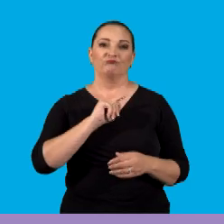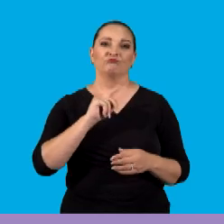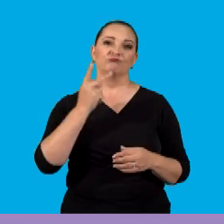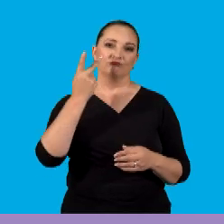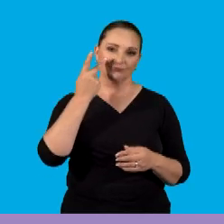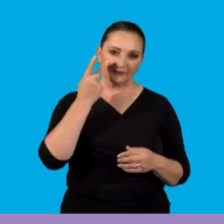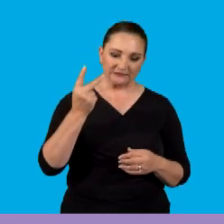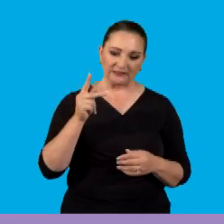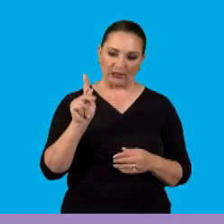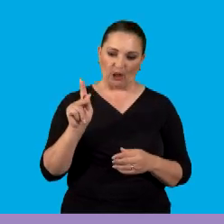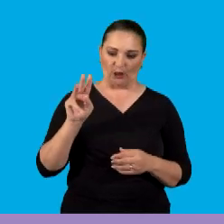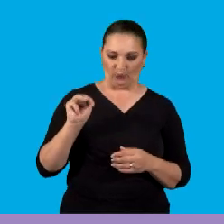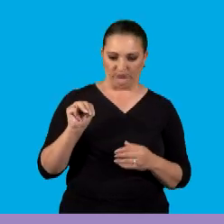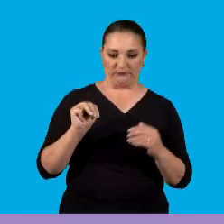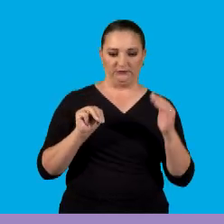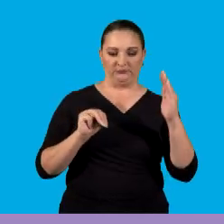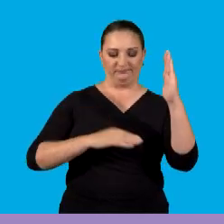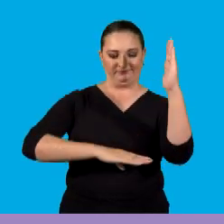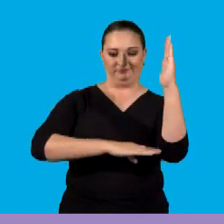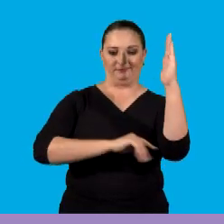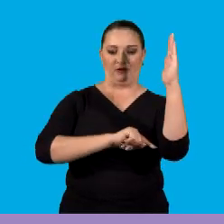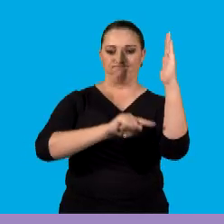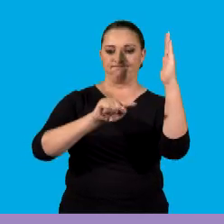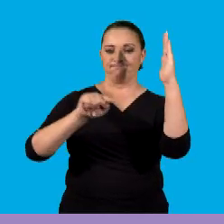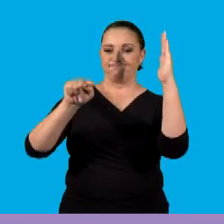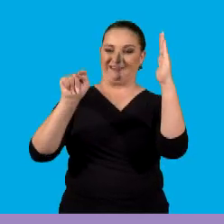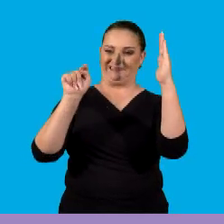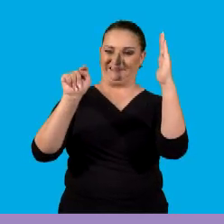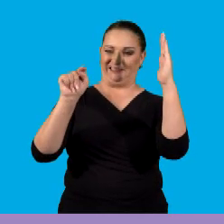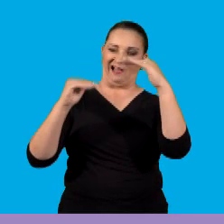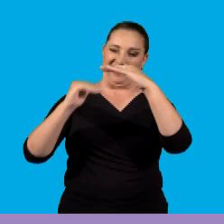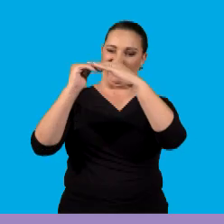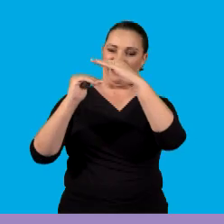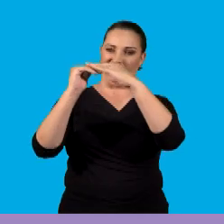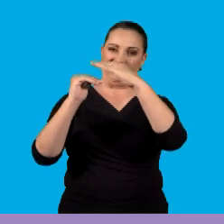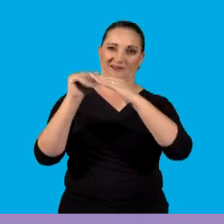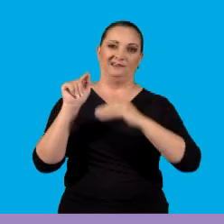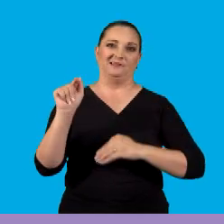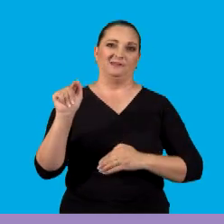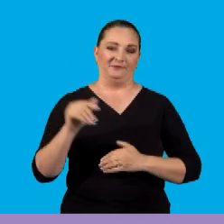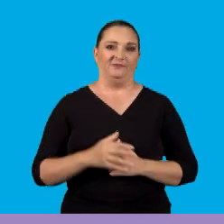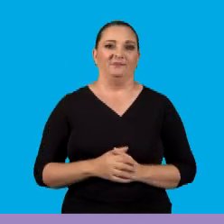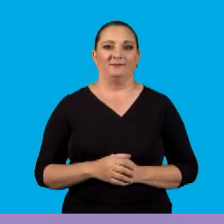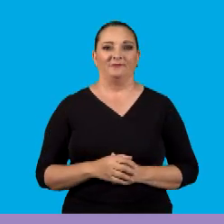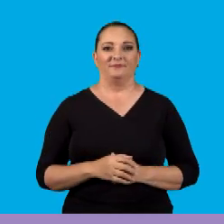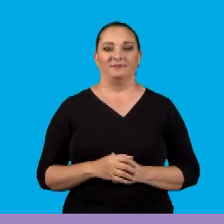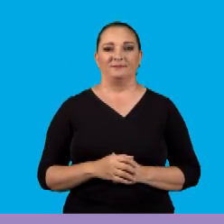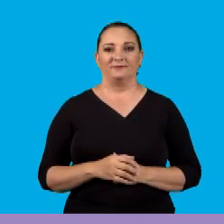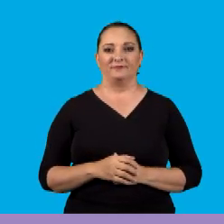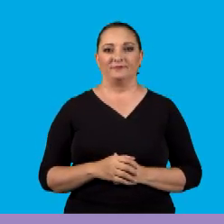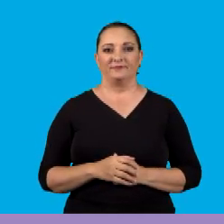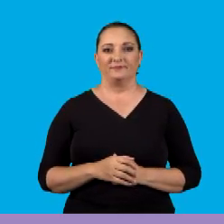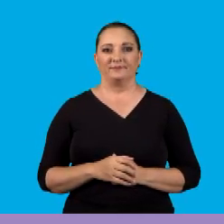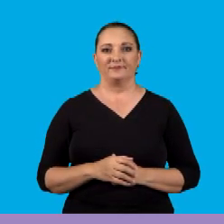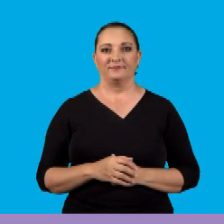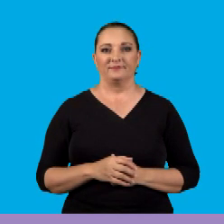the distance is covered in kilometers. So that was the highest distance that was traveled by this car.